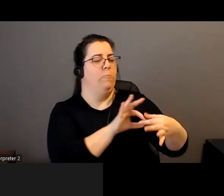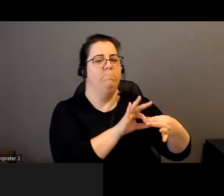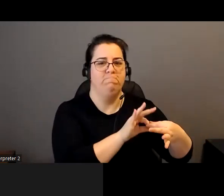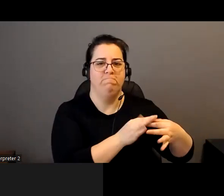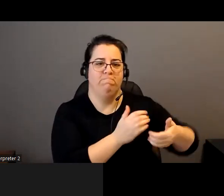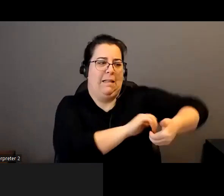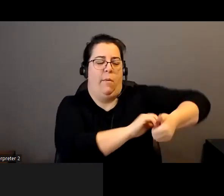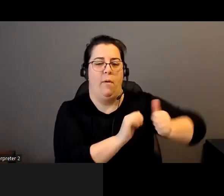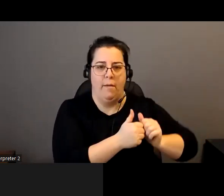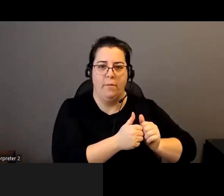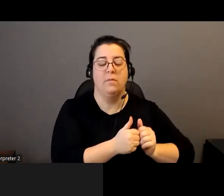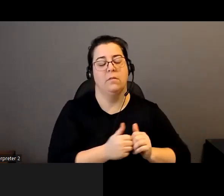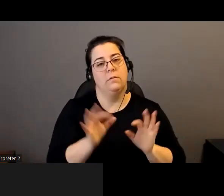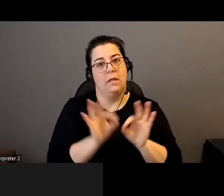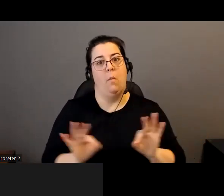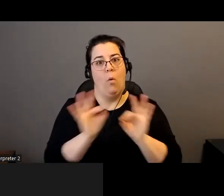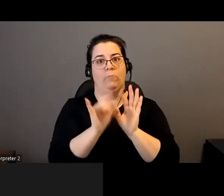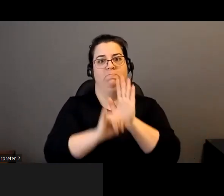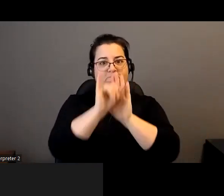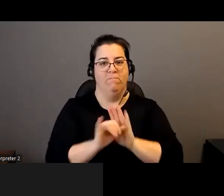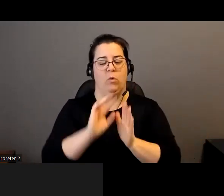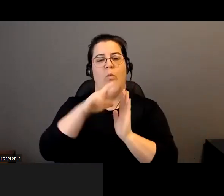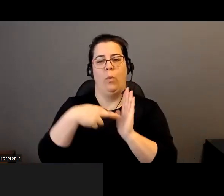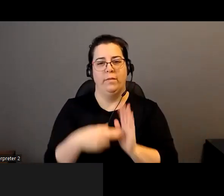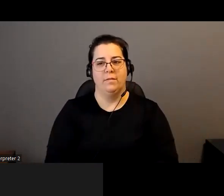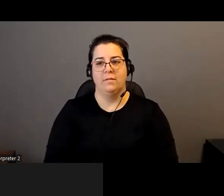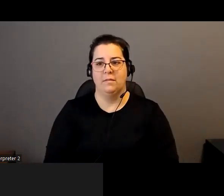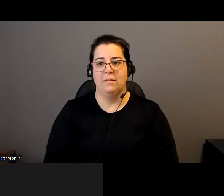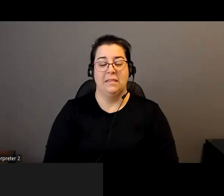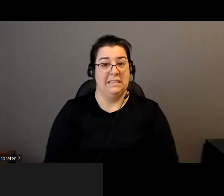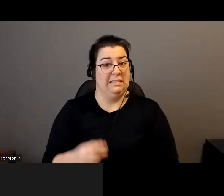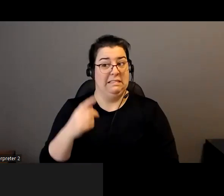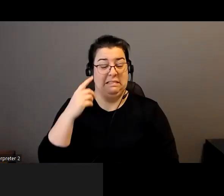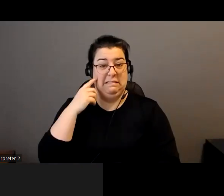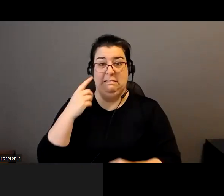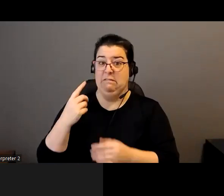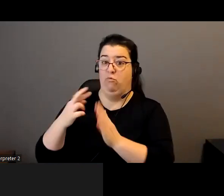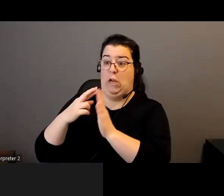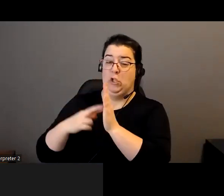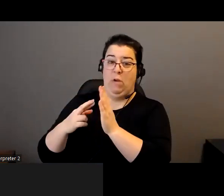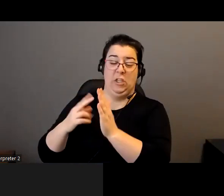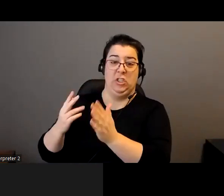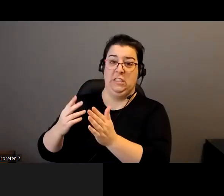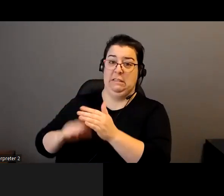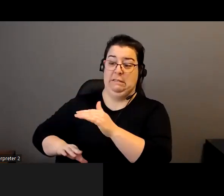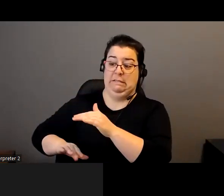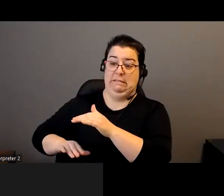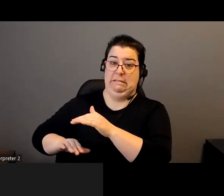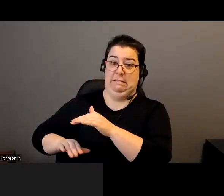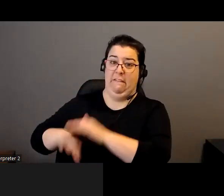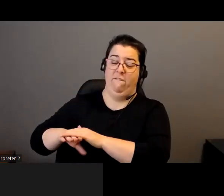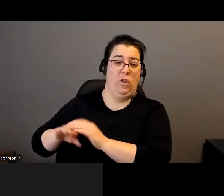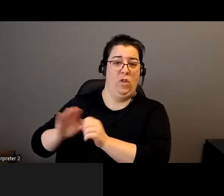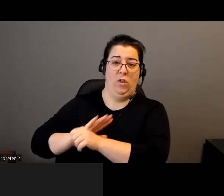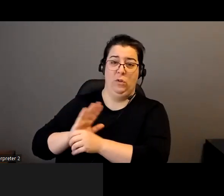really important. So, I know that we're almost at max registration. I just looked before this session. So if anybody's interested in that, learning